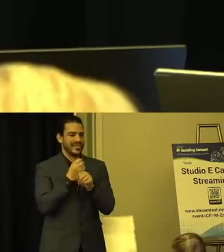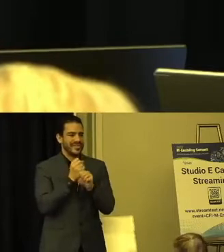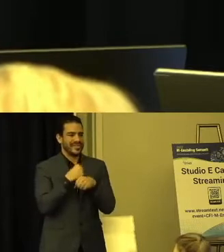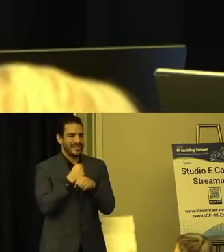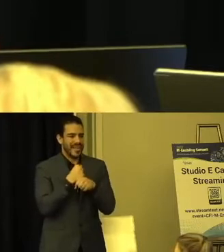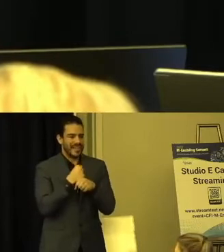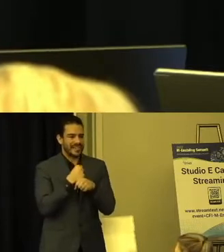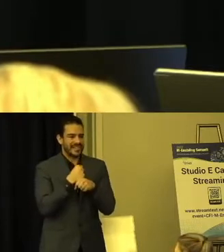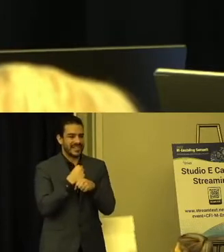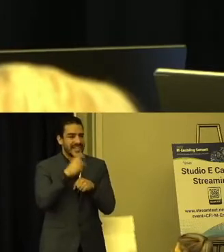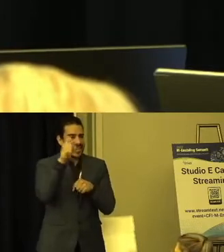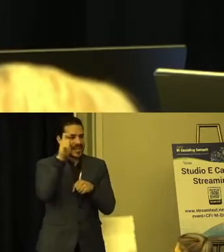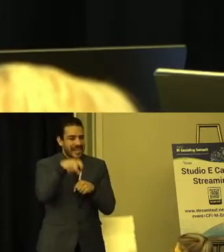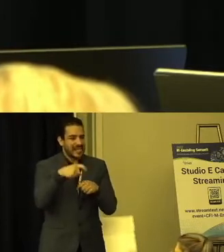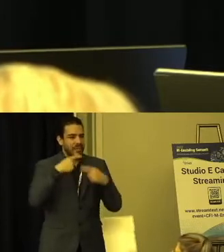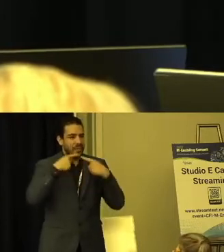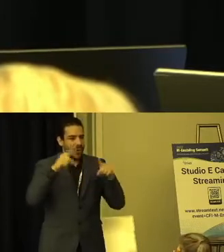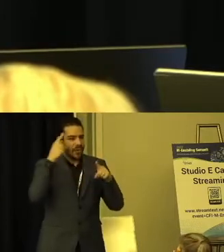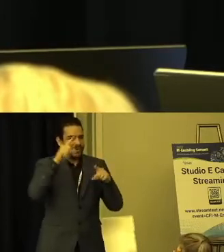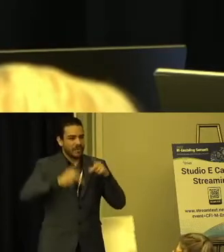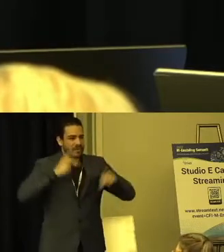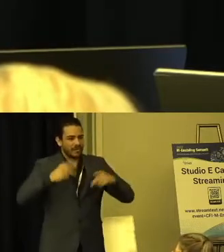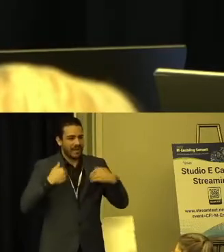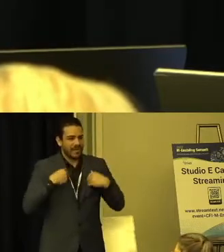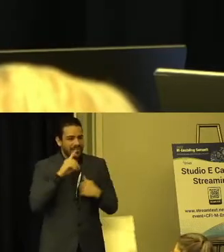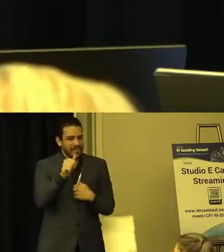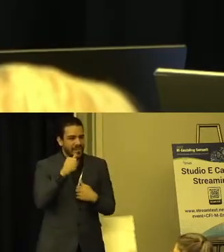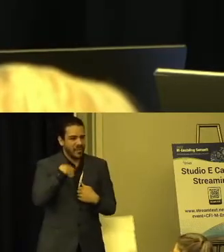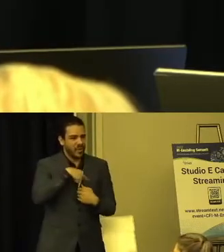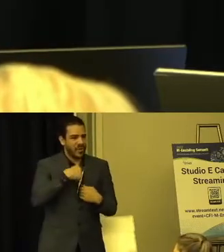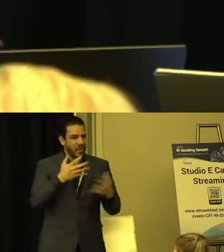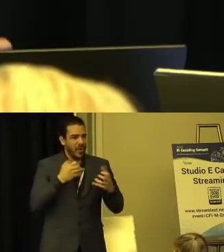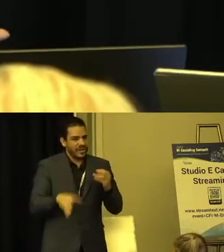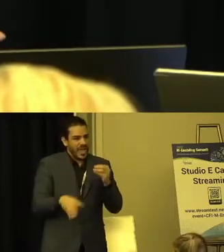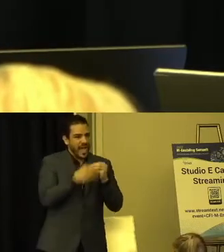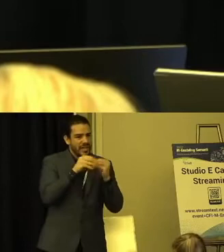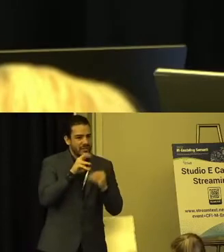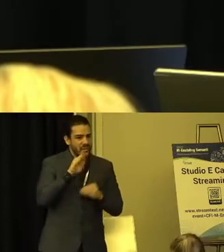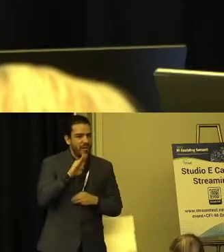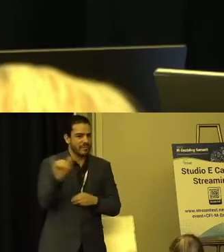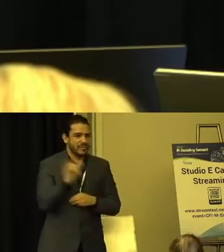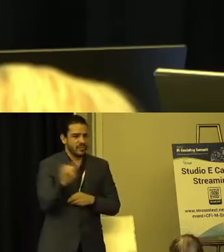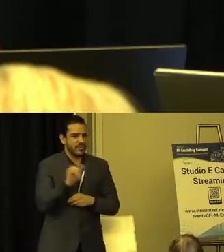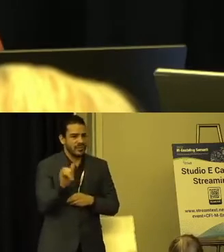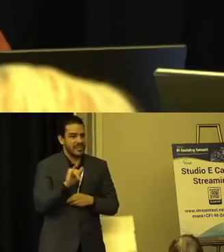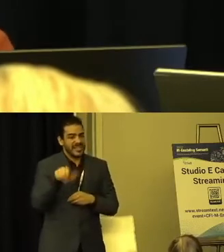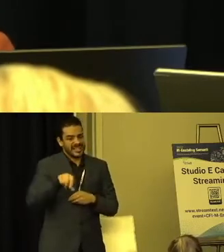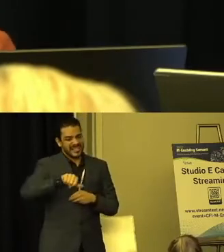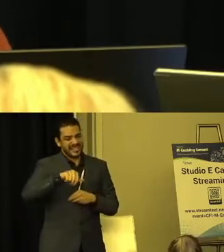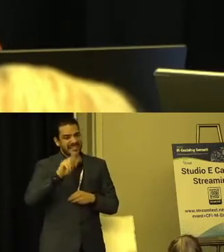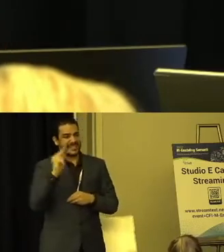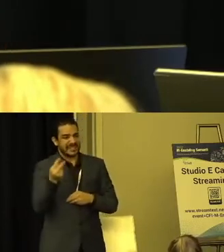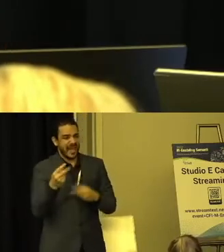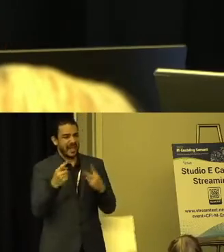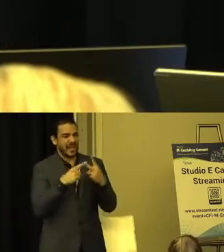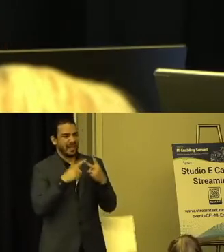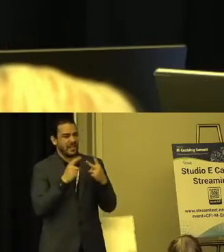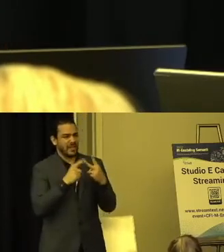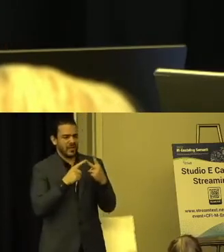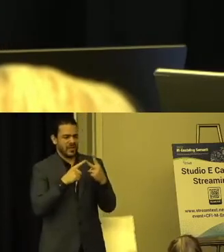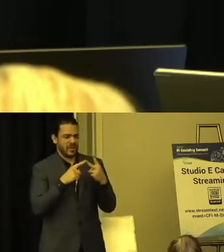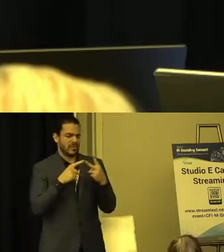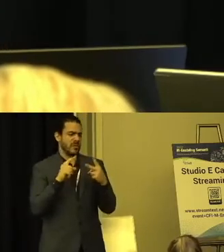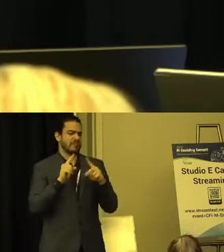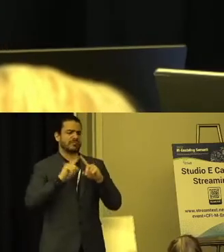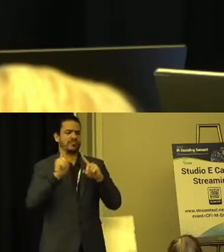with disabilities because we want to be able to contribute to the web as well. And the second thing is, guess what? There's all these ways where